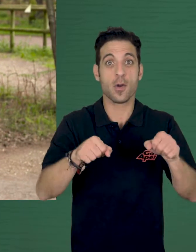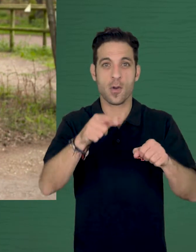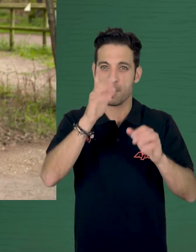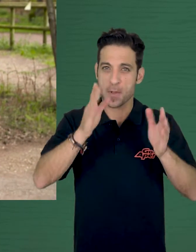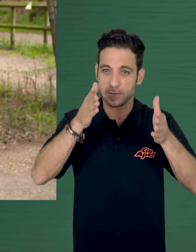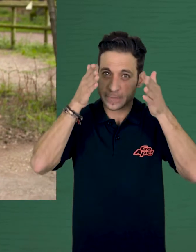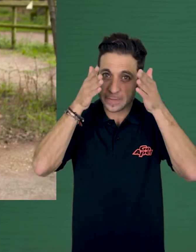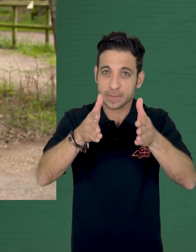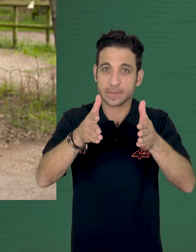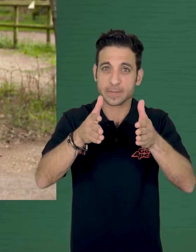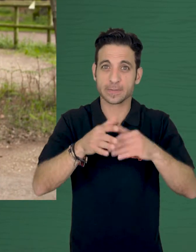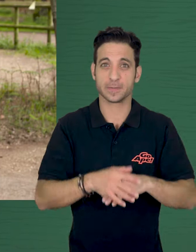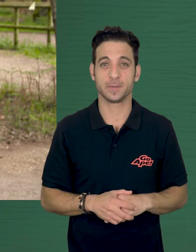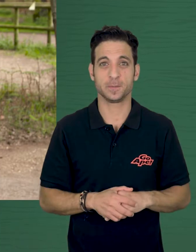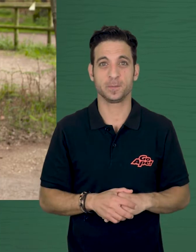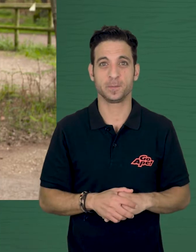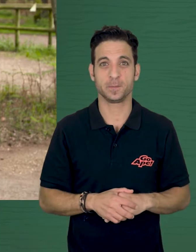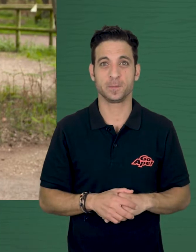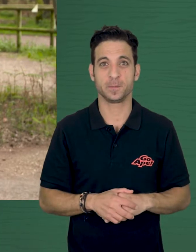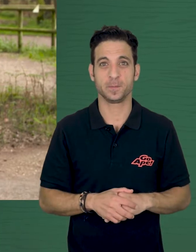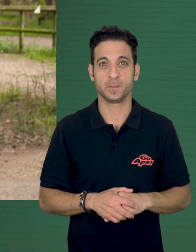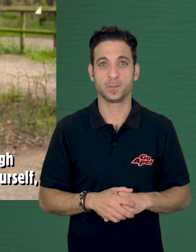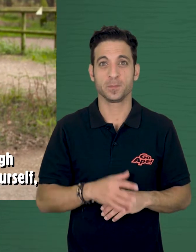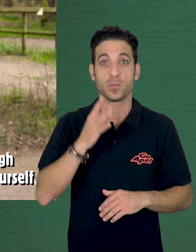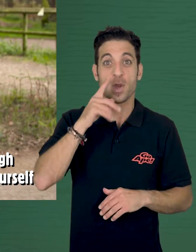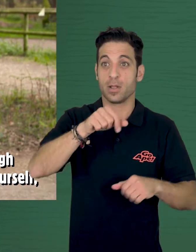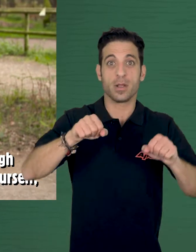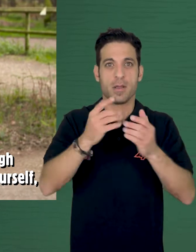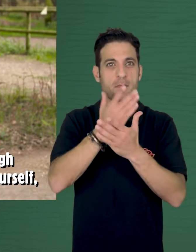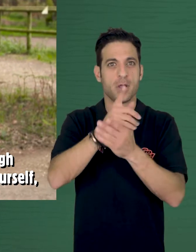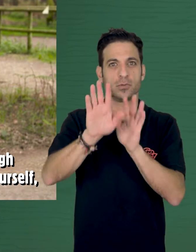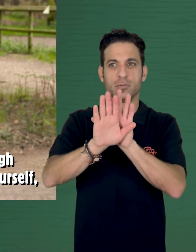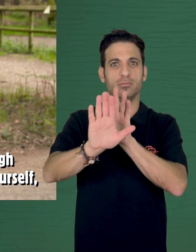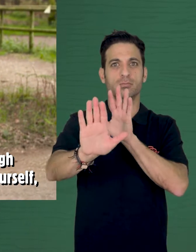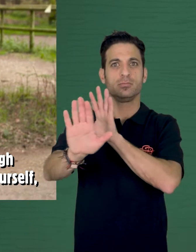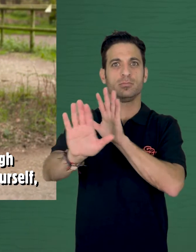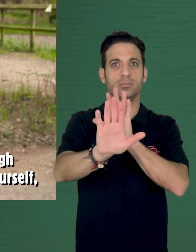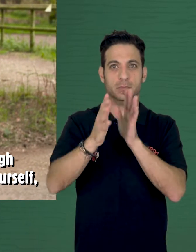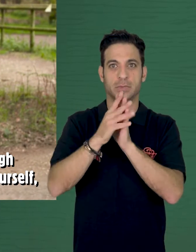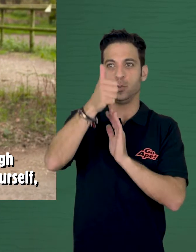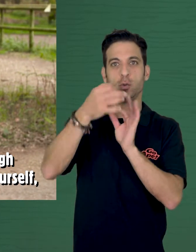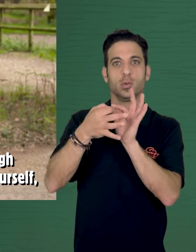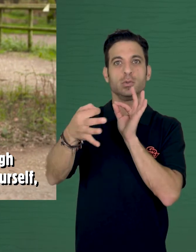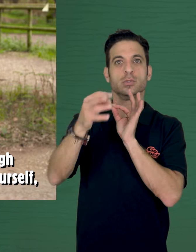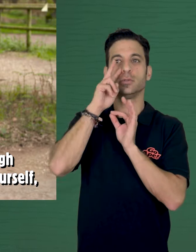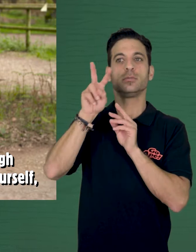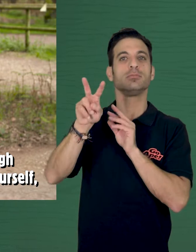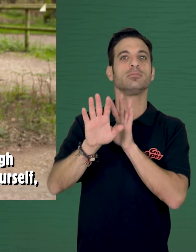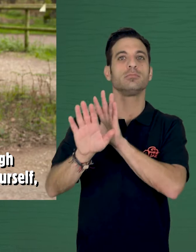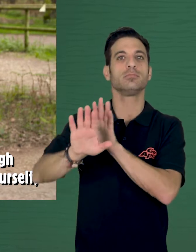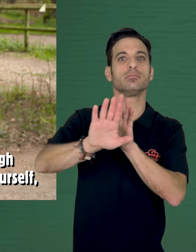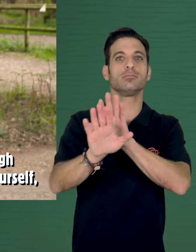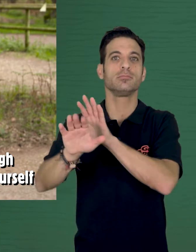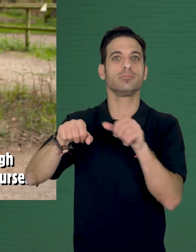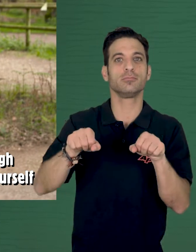you're riding, you're always concentrating on riding the Segway, looking where you're going and giving yourself enough time to react by maintaining a good